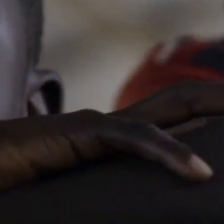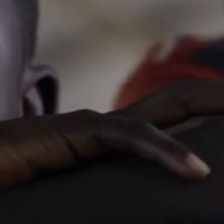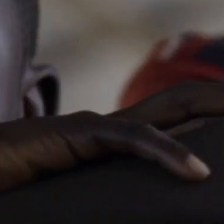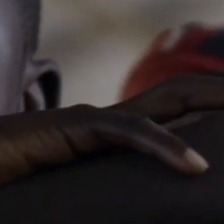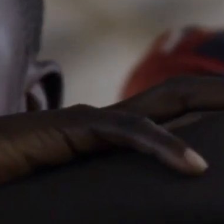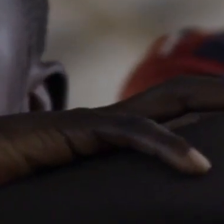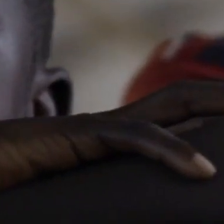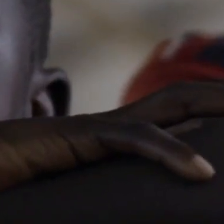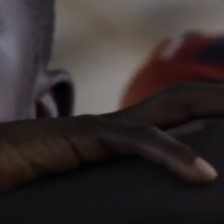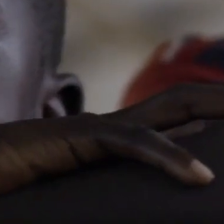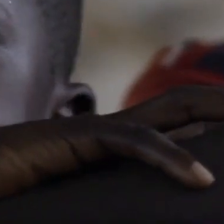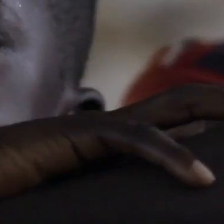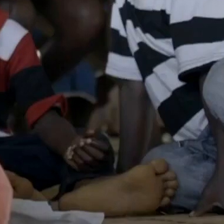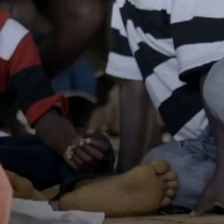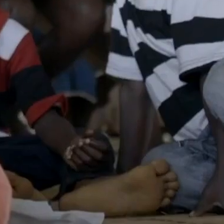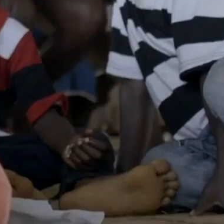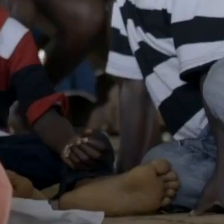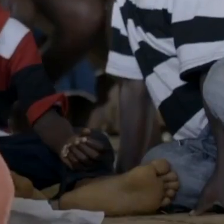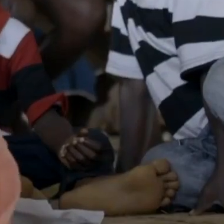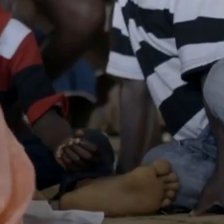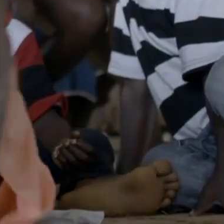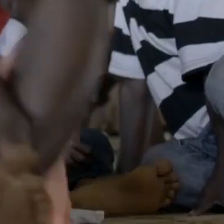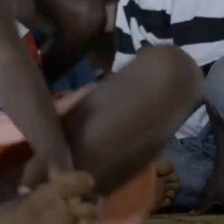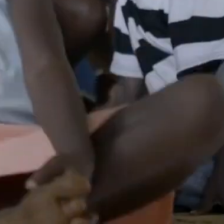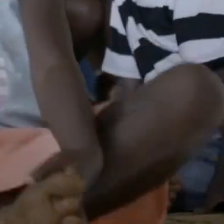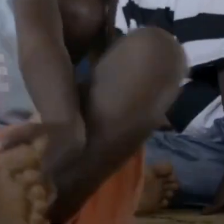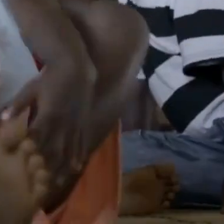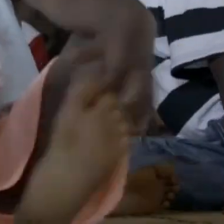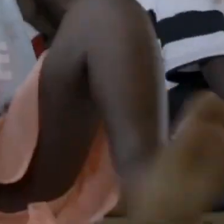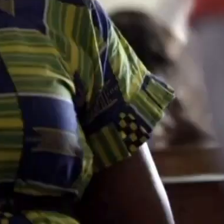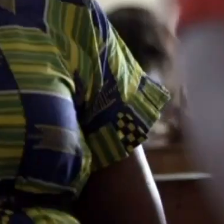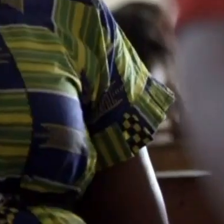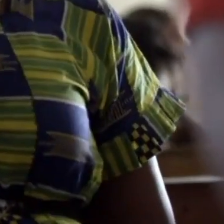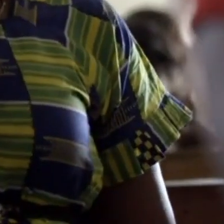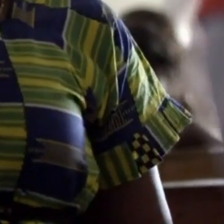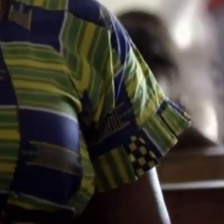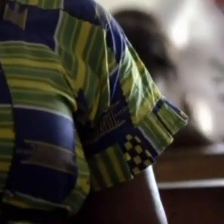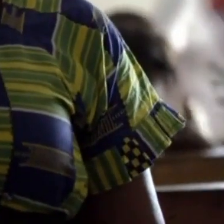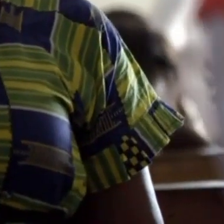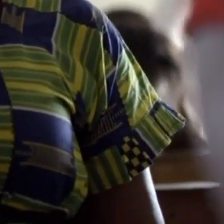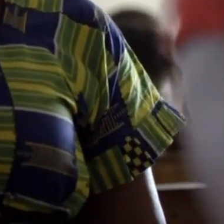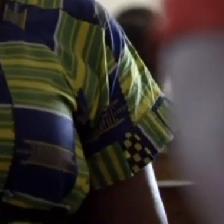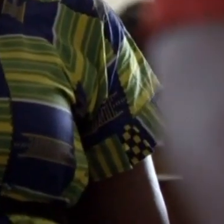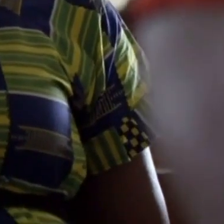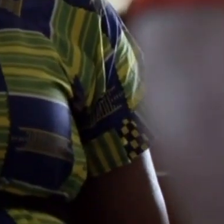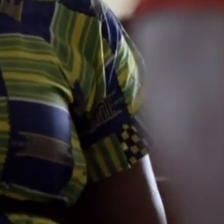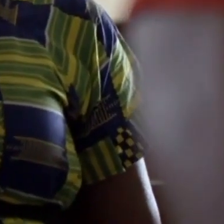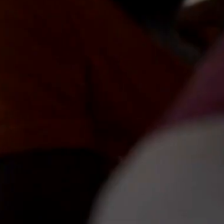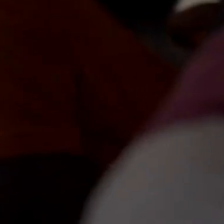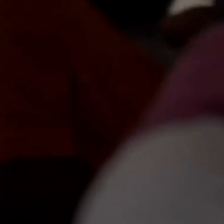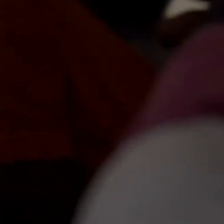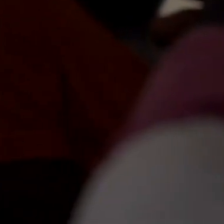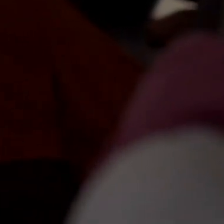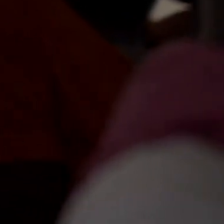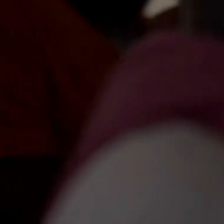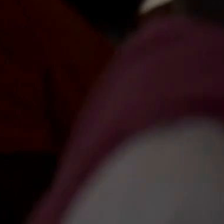boys, 16 girls. My father had 7 wives. I regarded my father's wives as my stepmothers, yes,